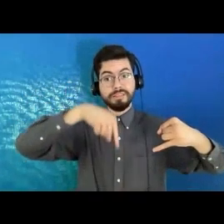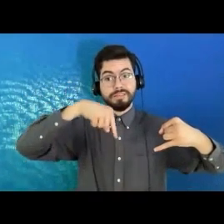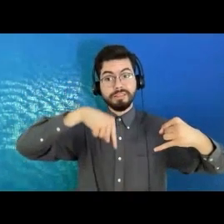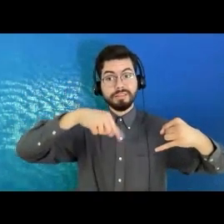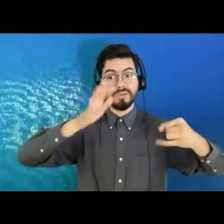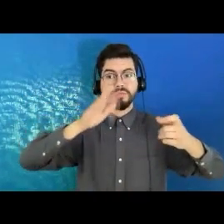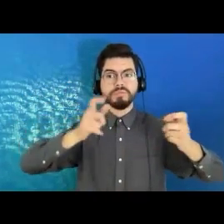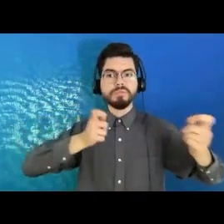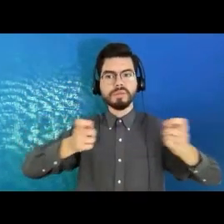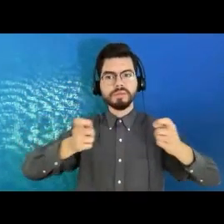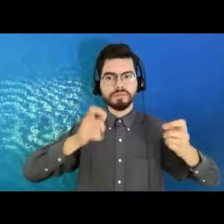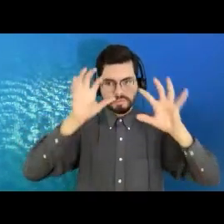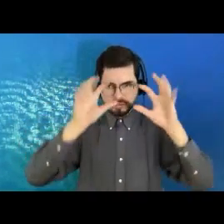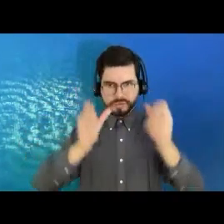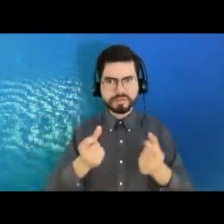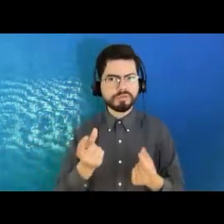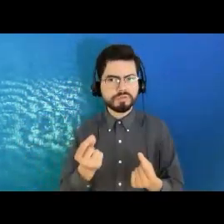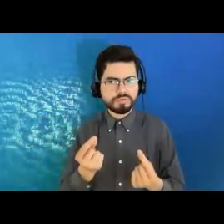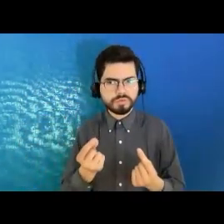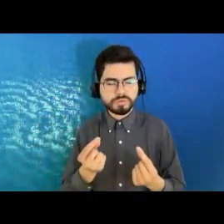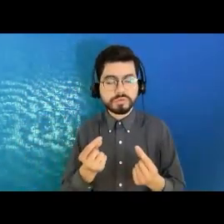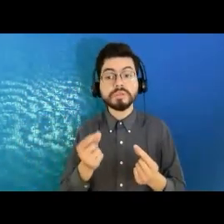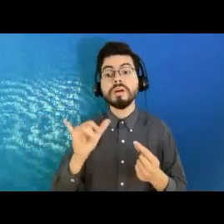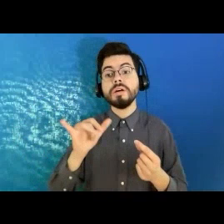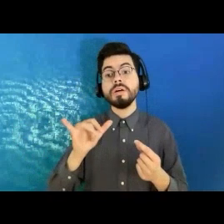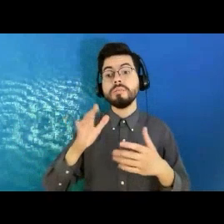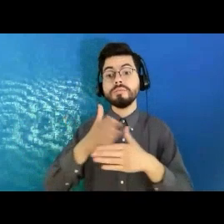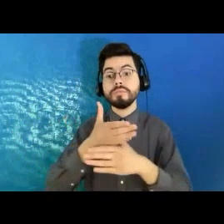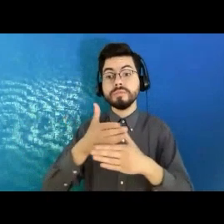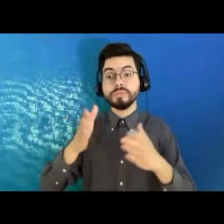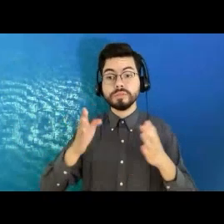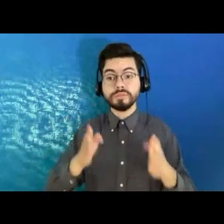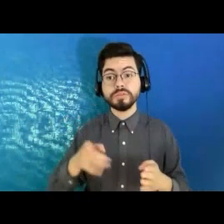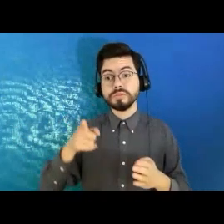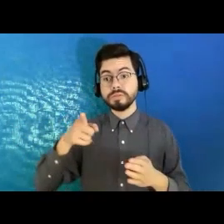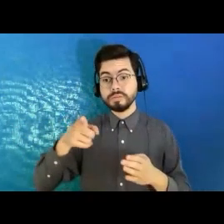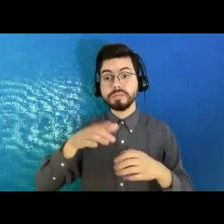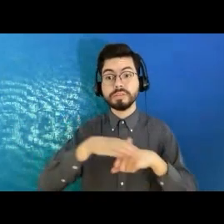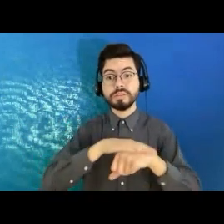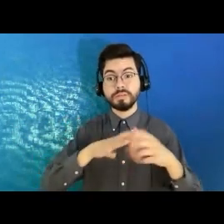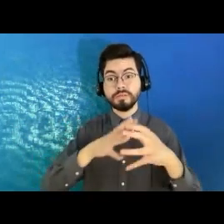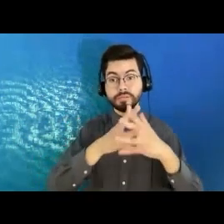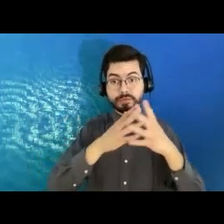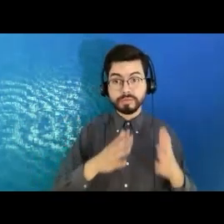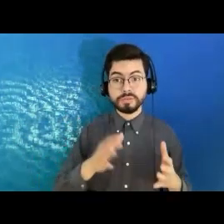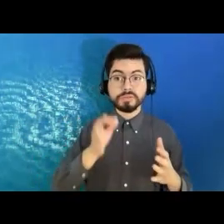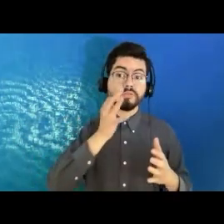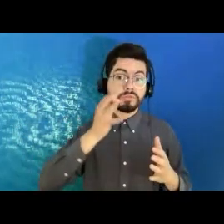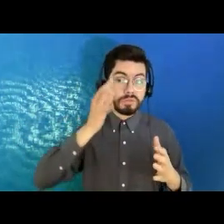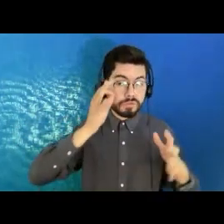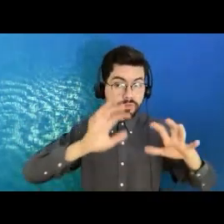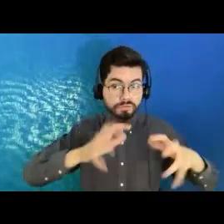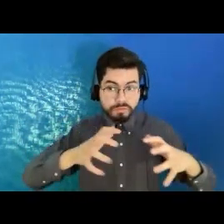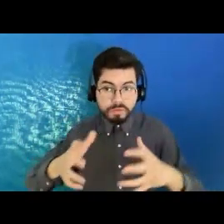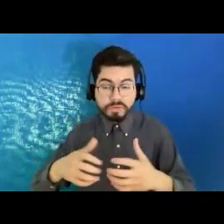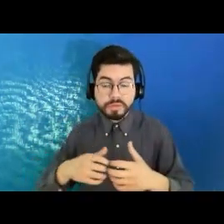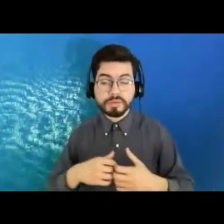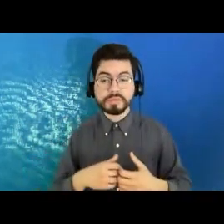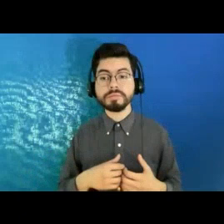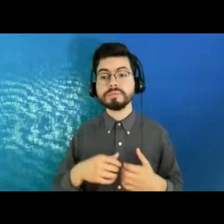Management Partners, Native American tribes, and the state in managing bison once they leave our jurisdiction and